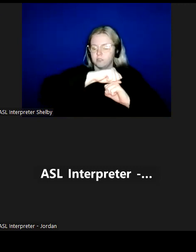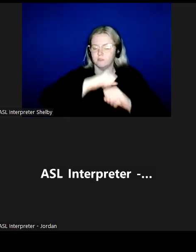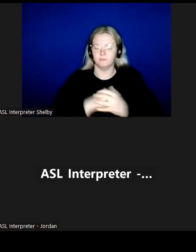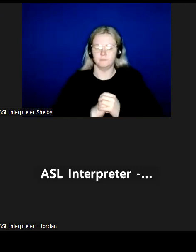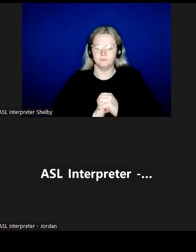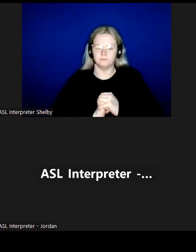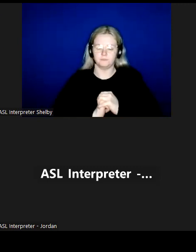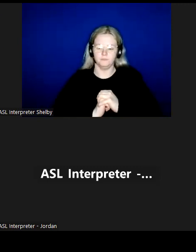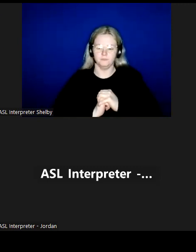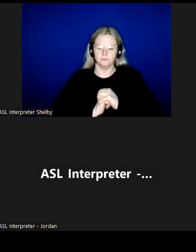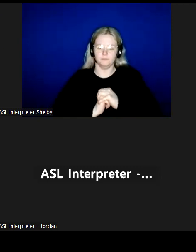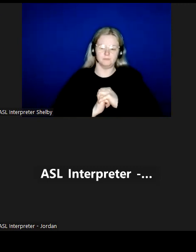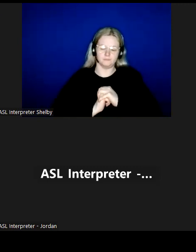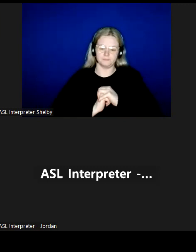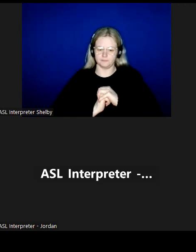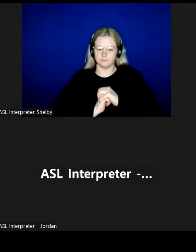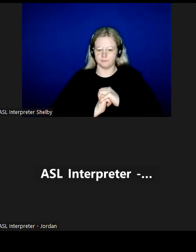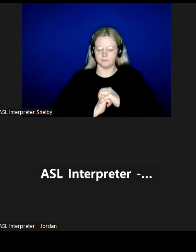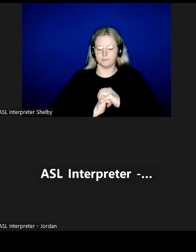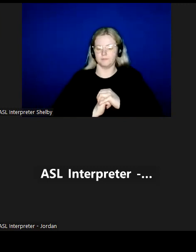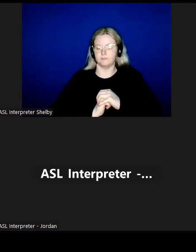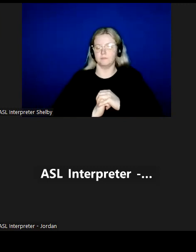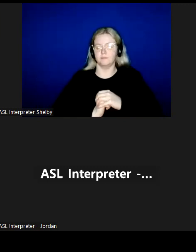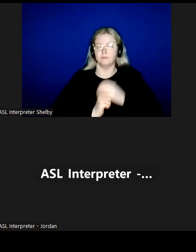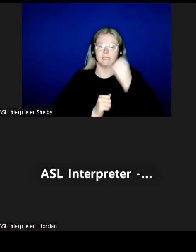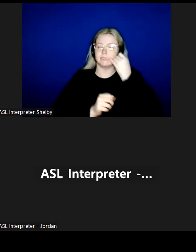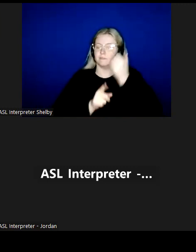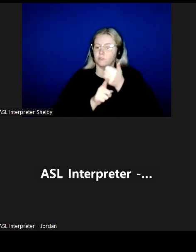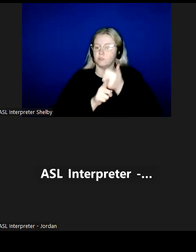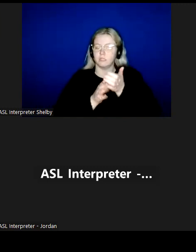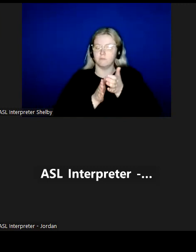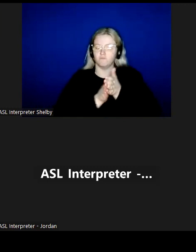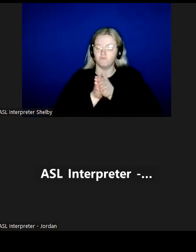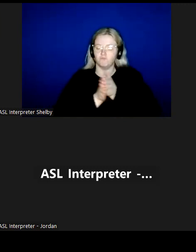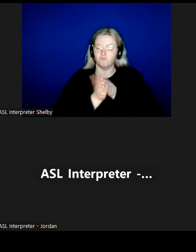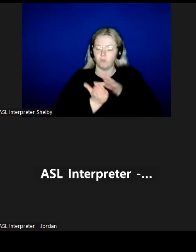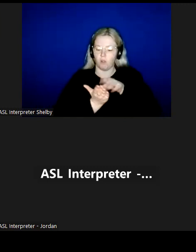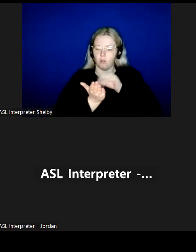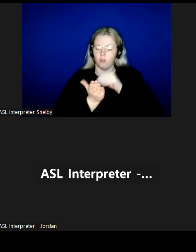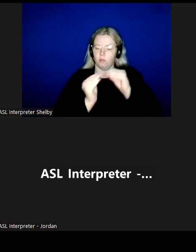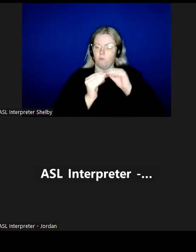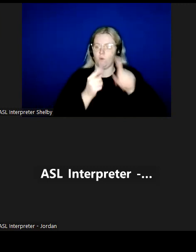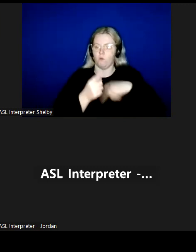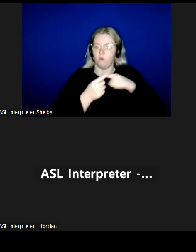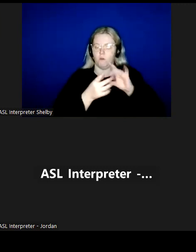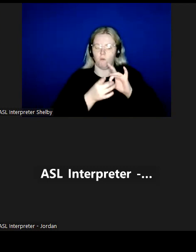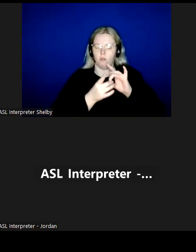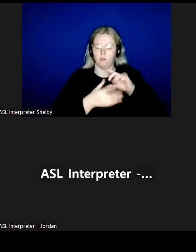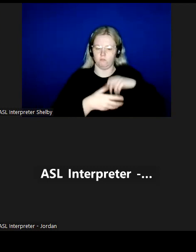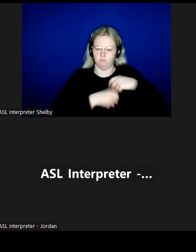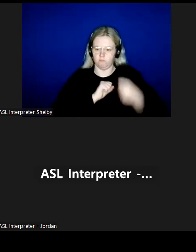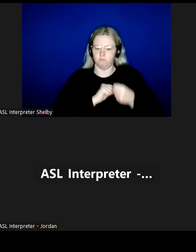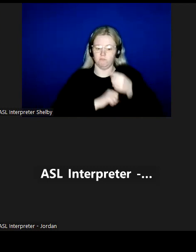video, and if you're interested in learning more about grief, the Irish Hospice Foundation has lots of short little